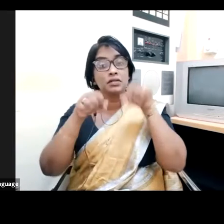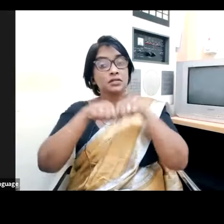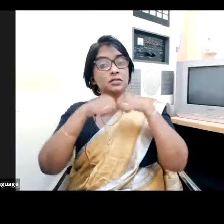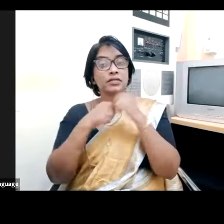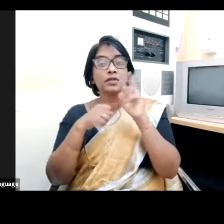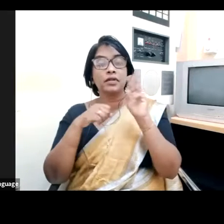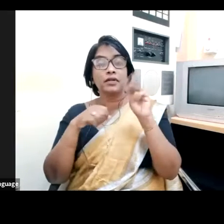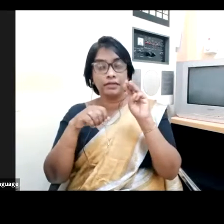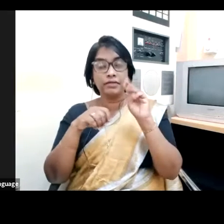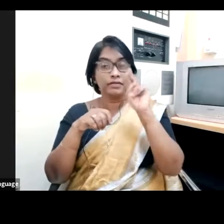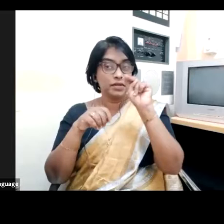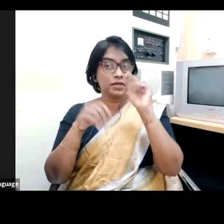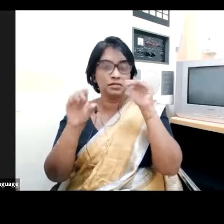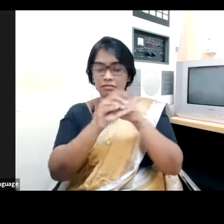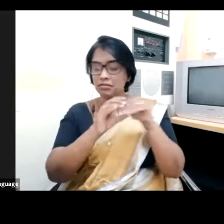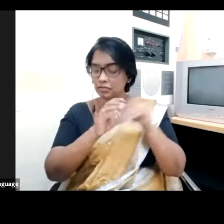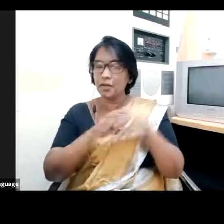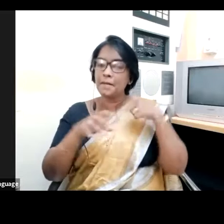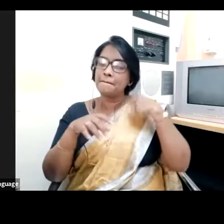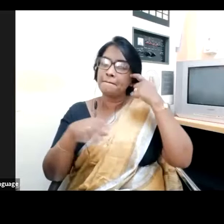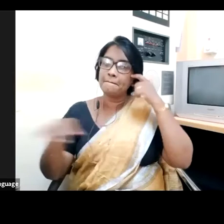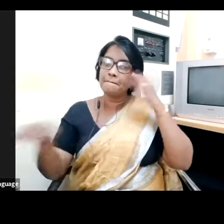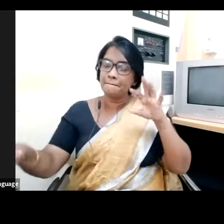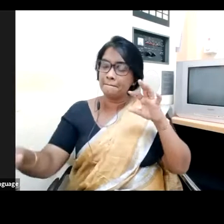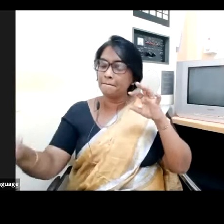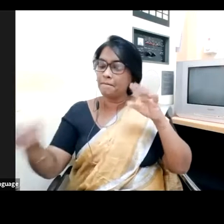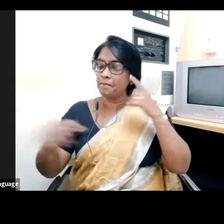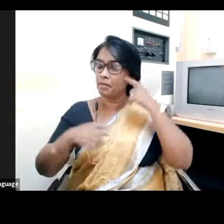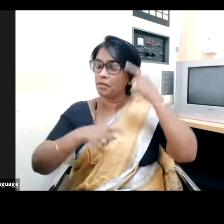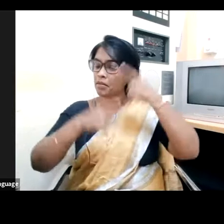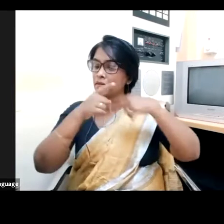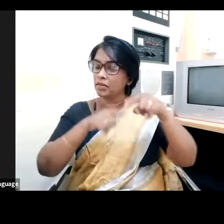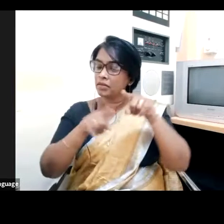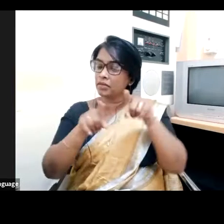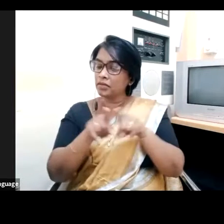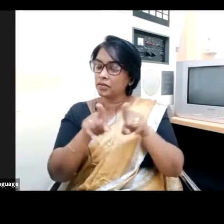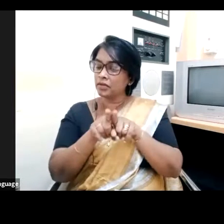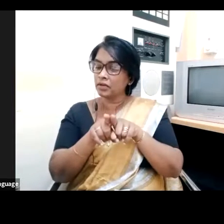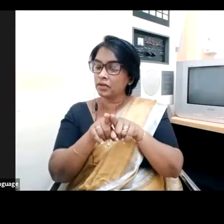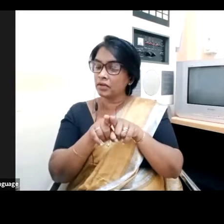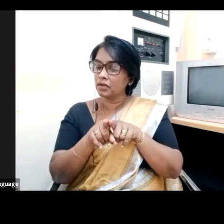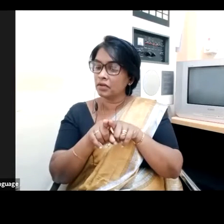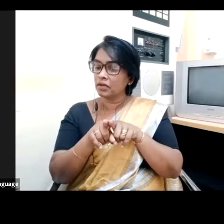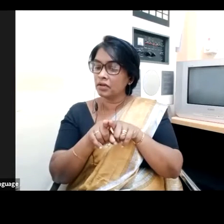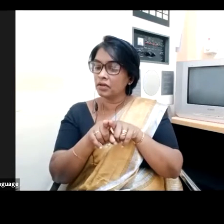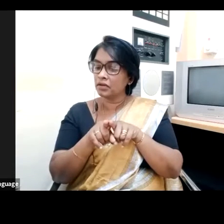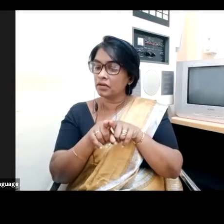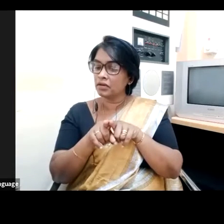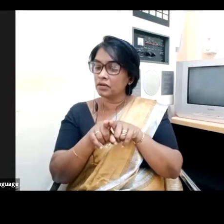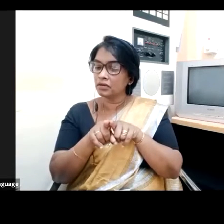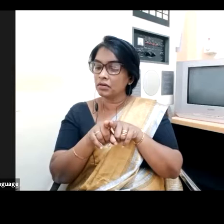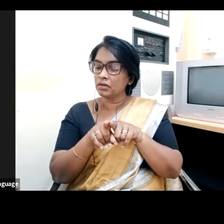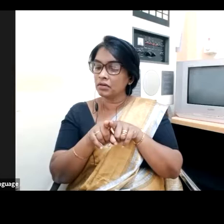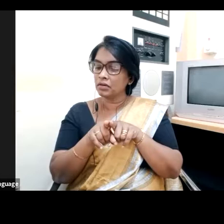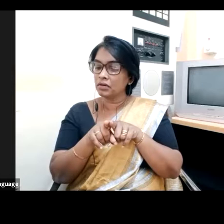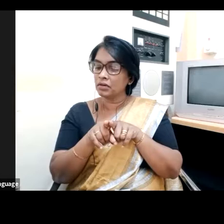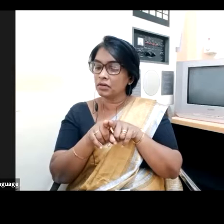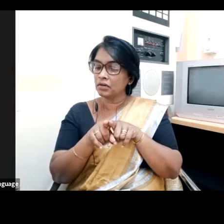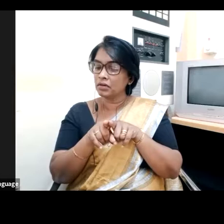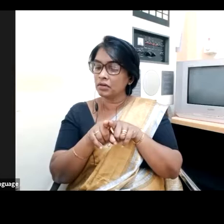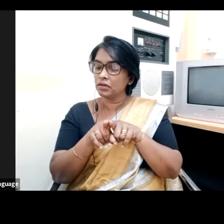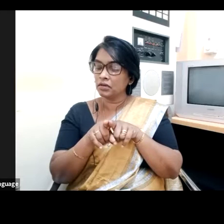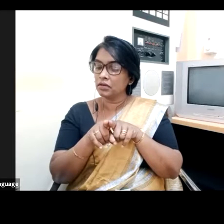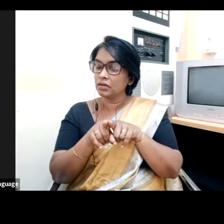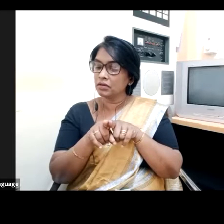many of you will be able to join us in 2022. We also urge more companies to join the 8 others from Sri Lanka